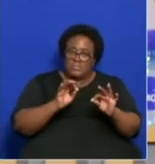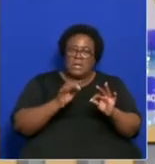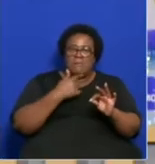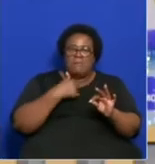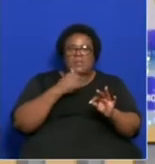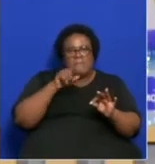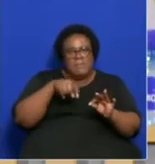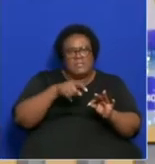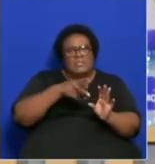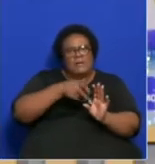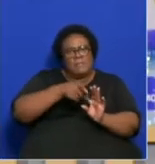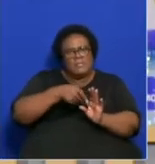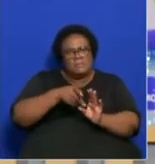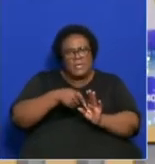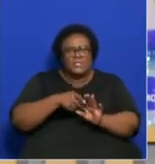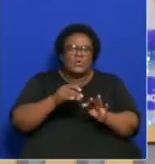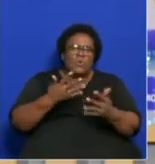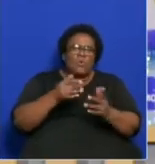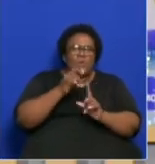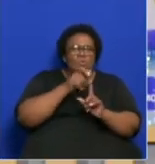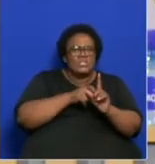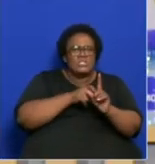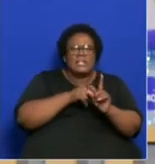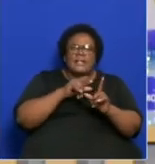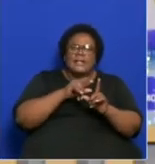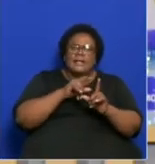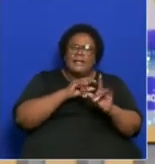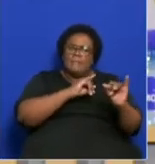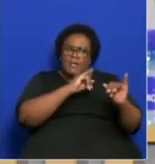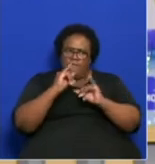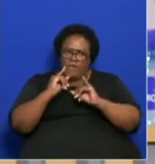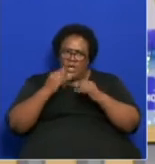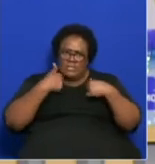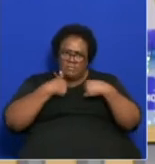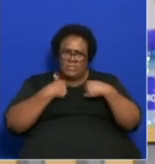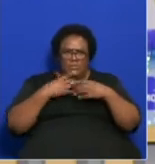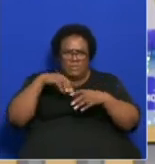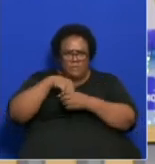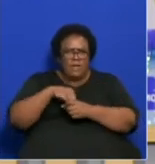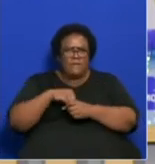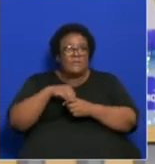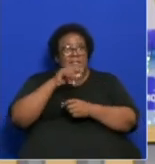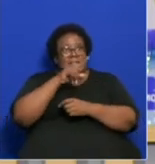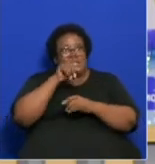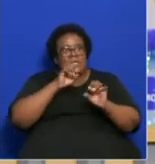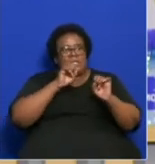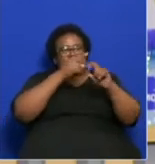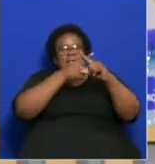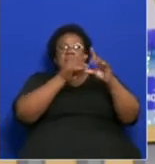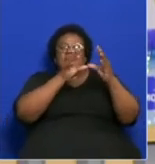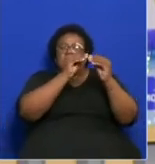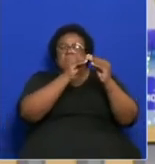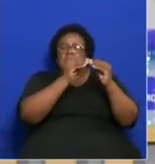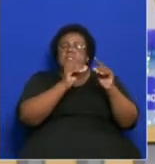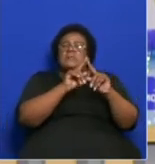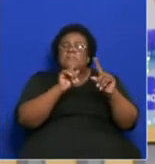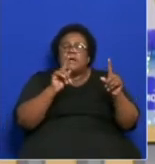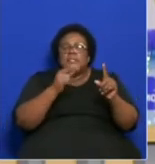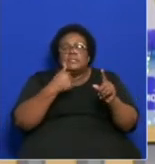have invited me to participate, right, in these executive meetings. But let me not